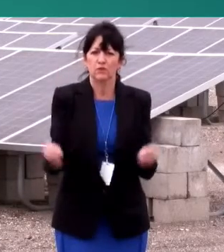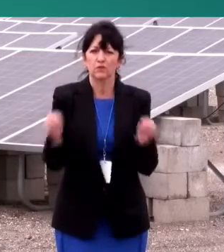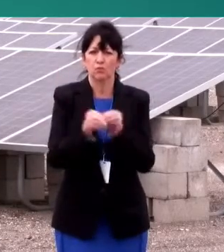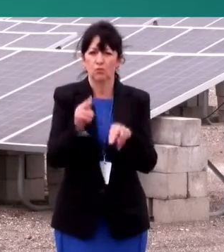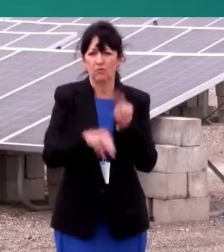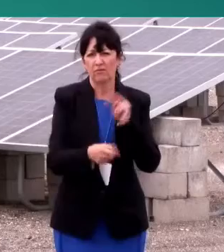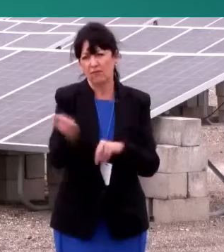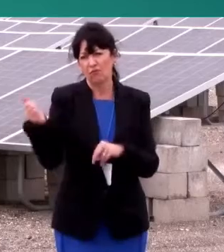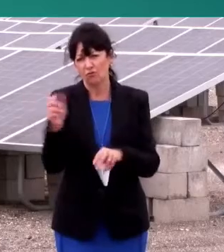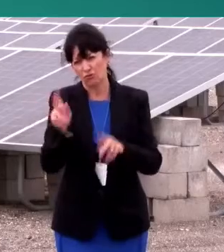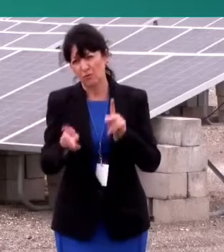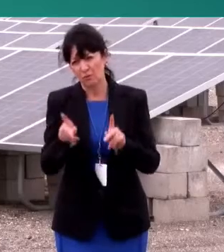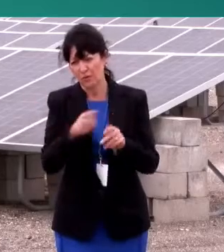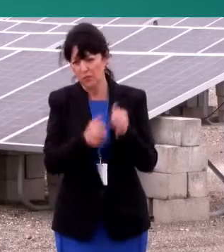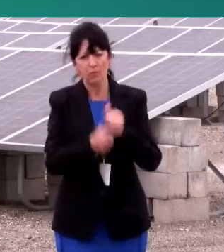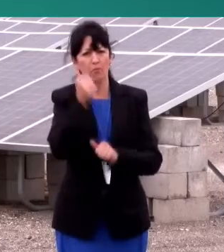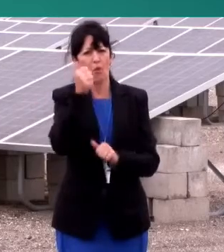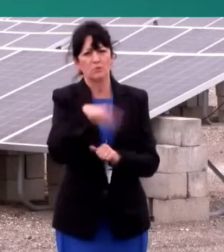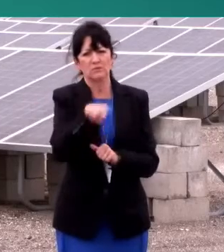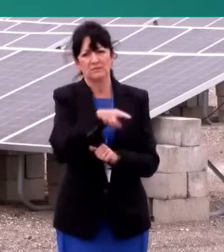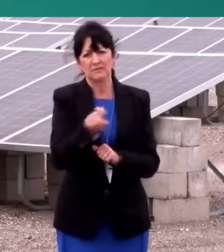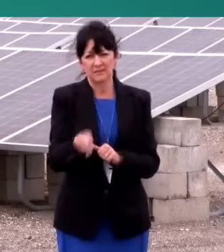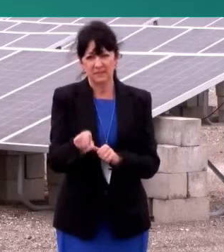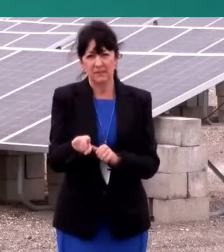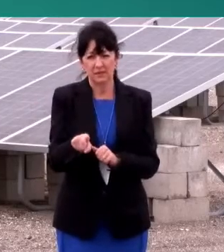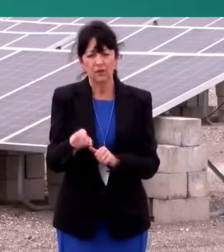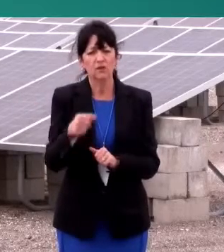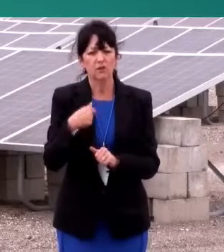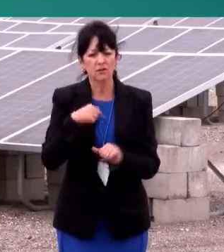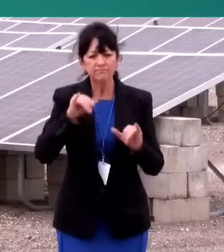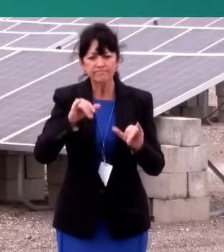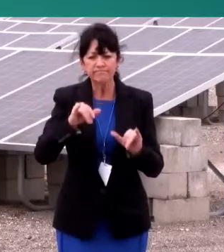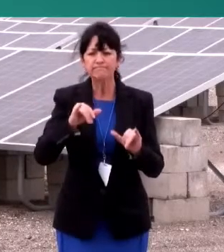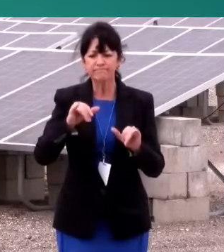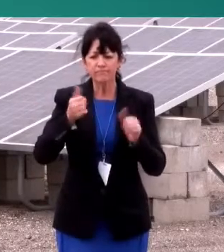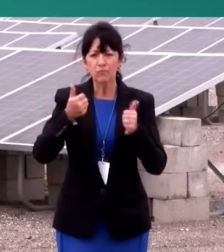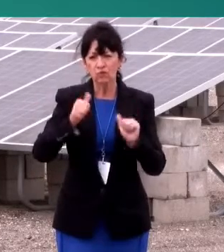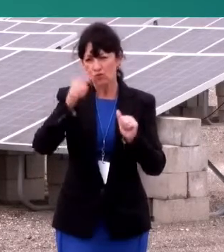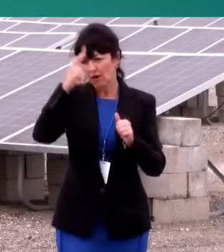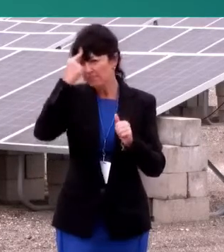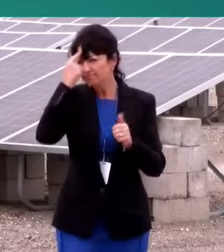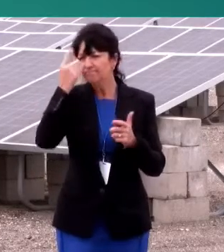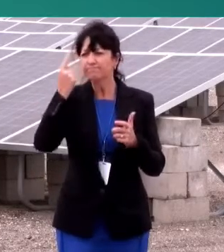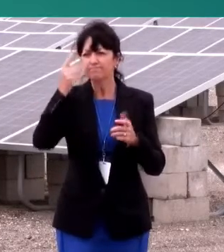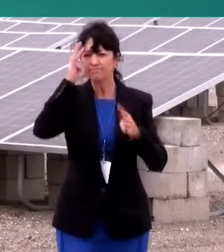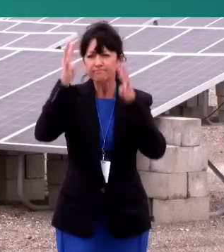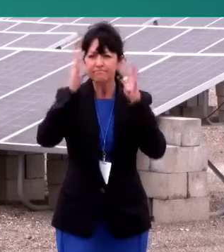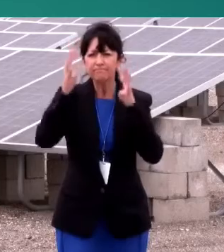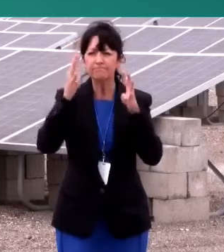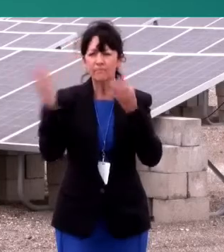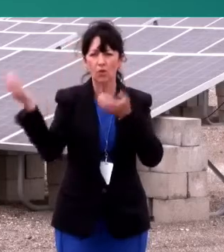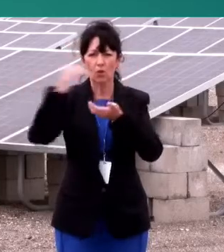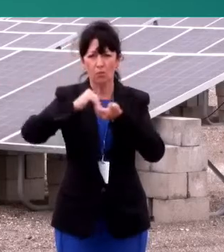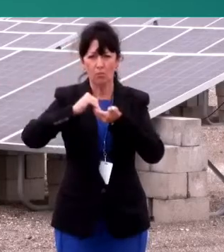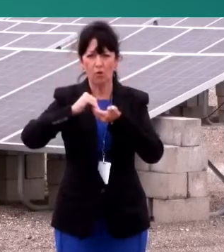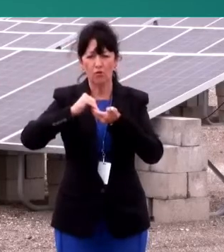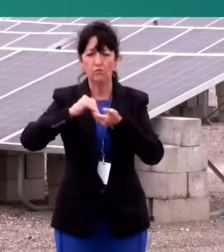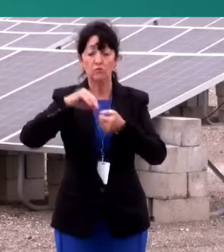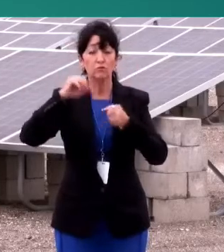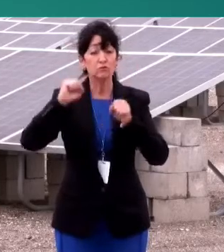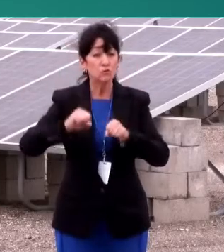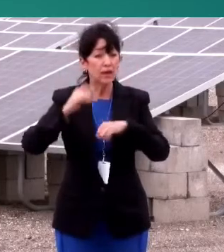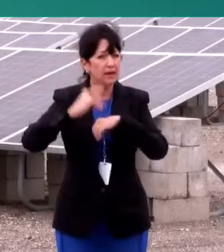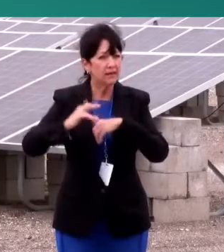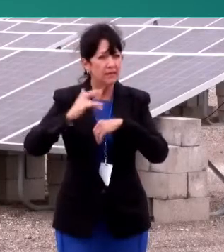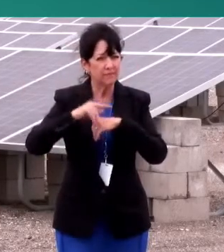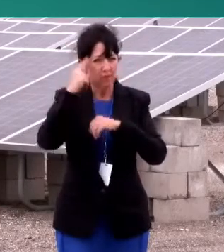partnerships that we could build to help bring those benefits to all Delawareans. What we have done here is